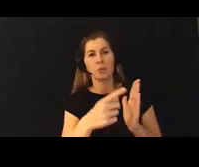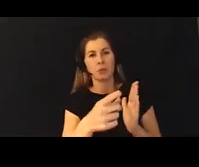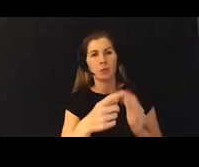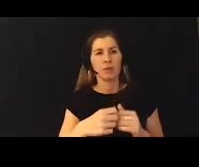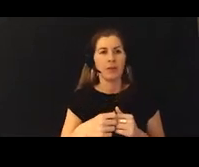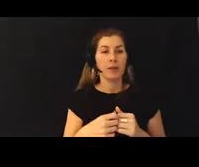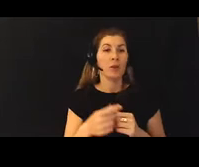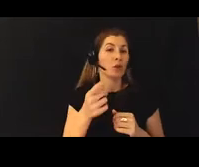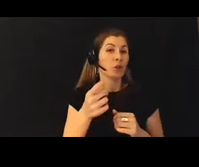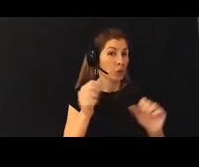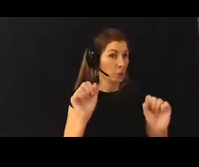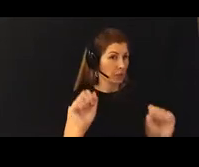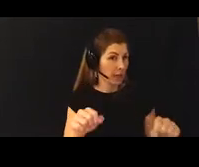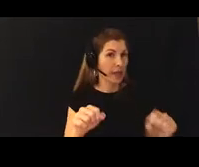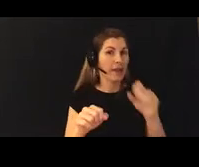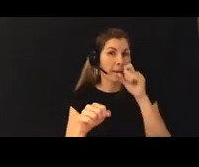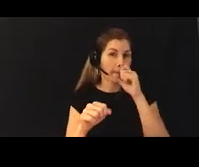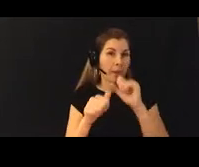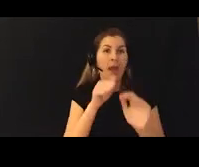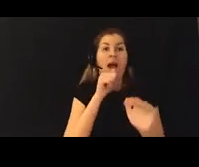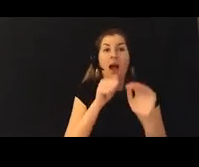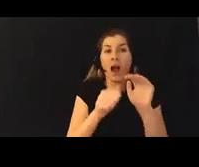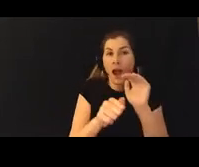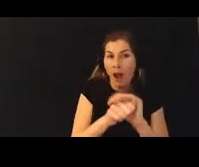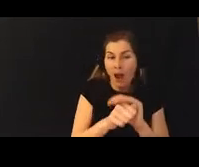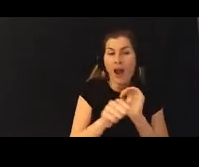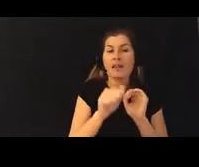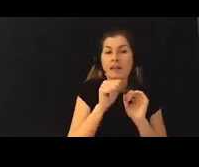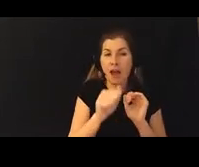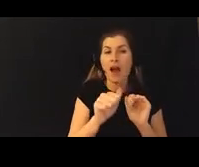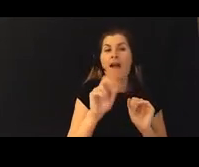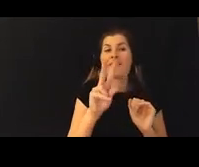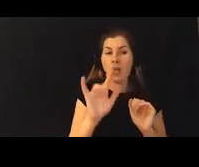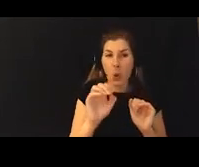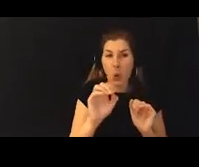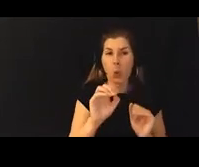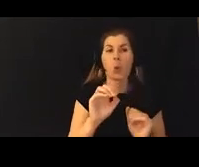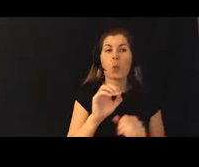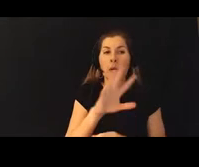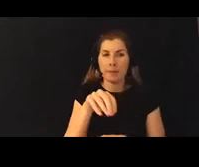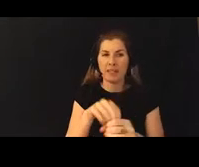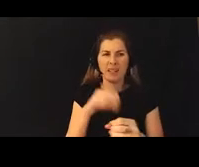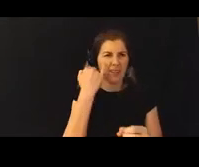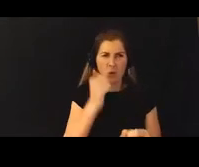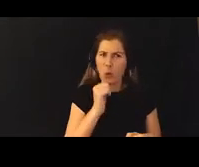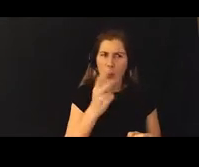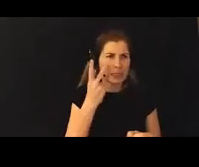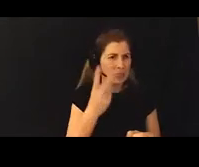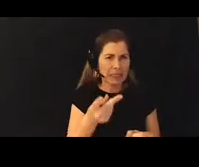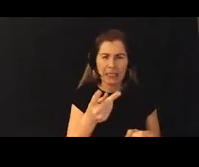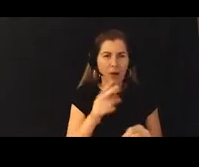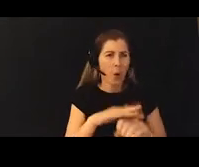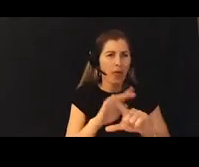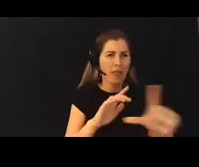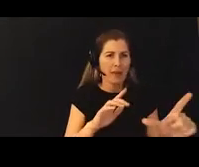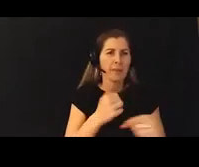You can click on hide non-video participants. See down at the bottom there. If you don't see it for some reason on the left side, just